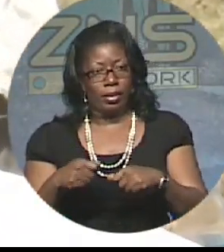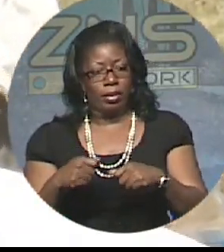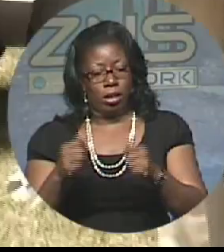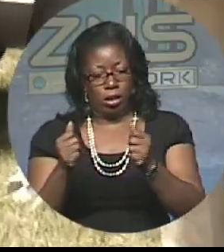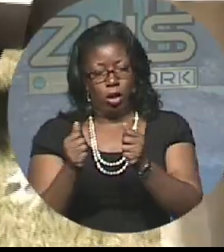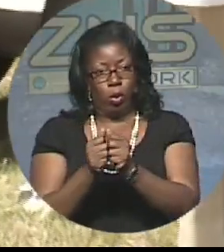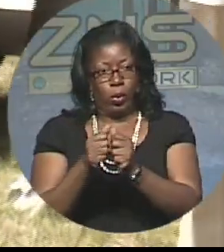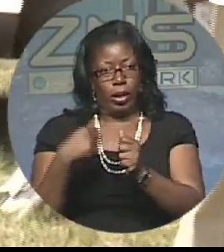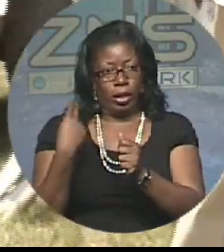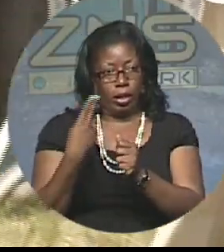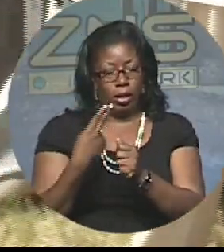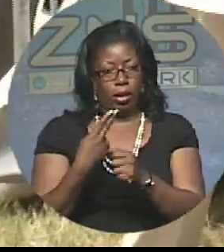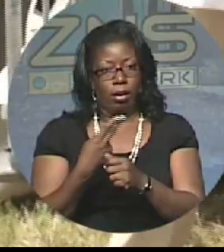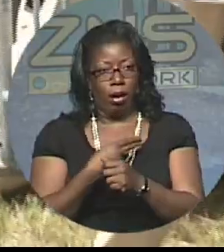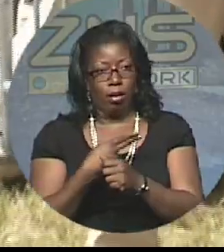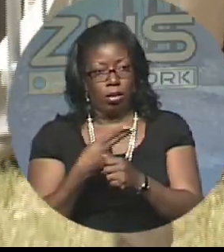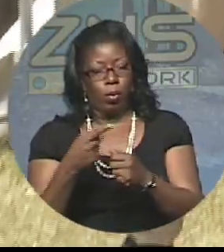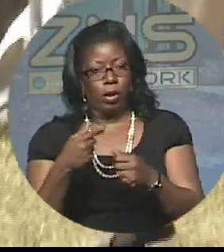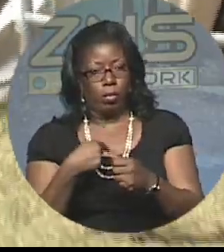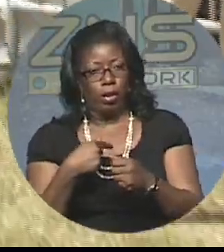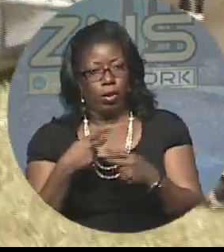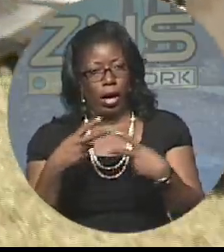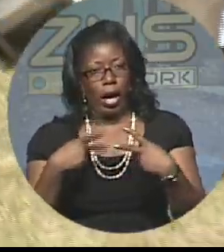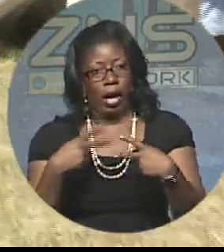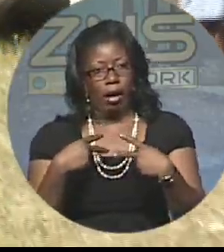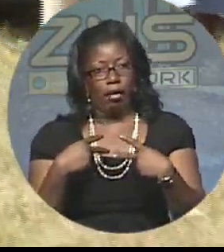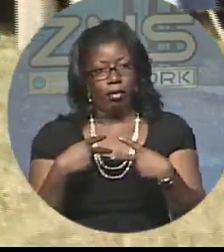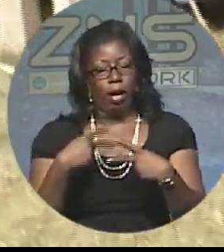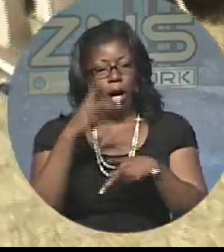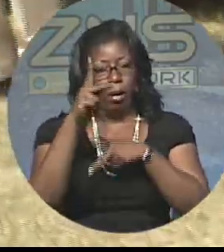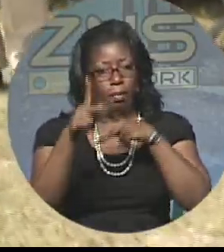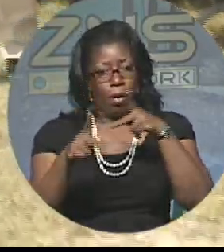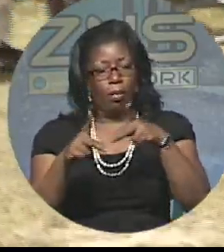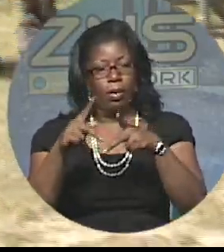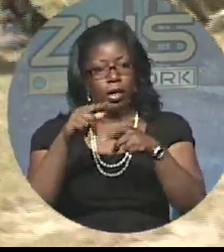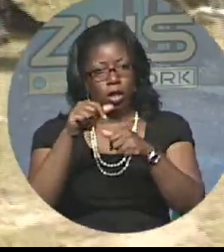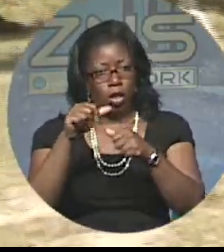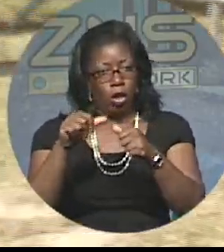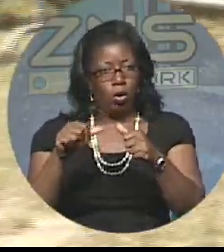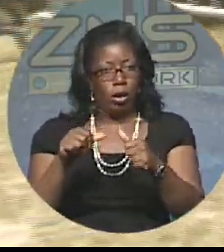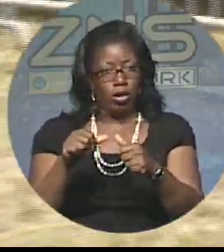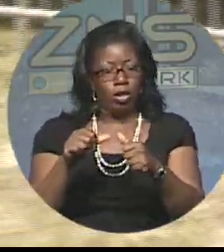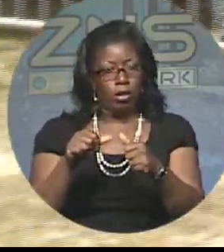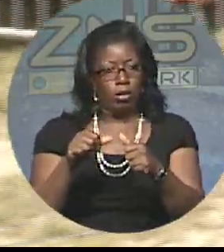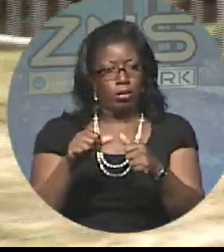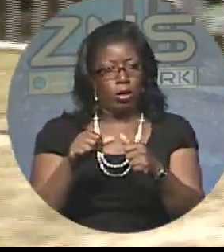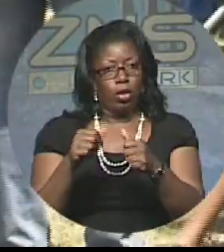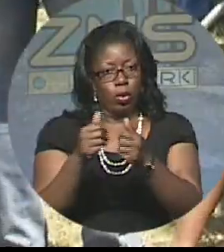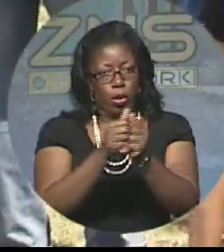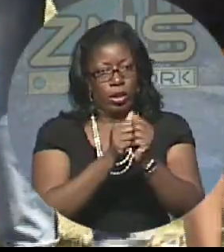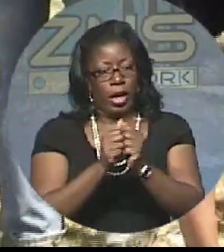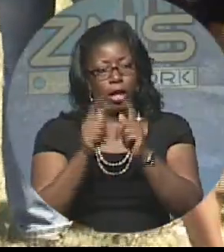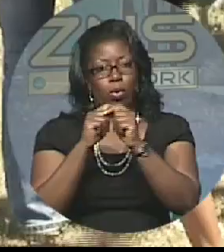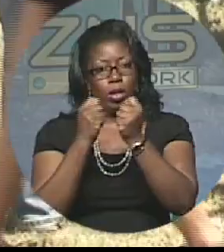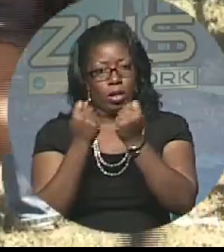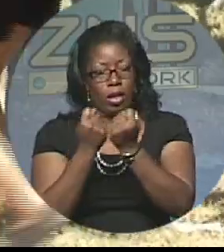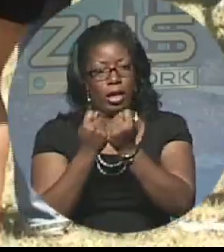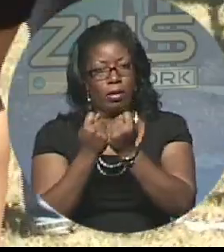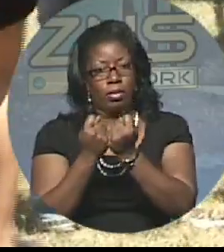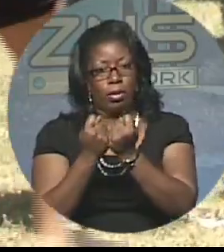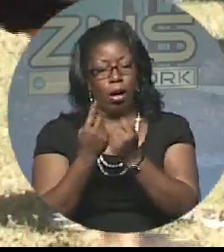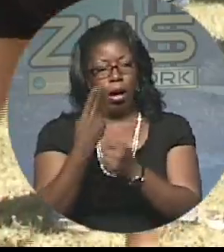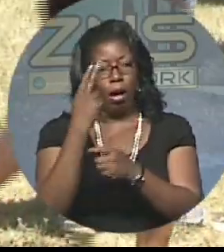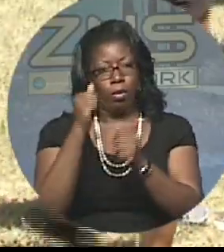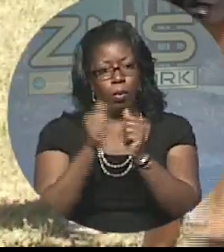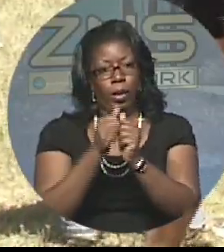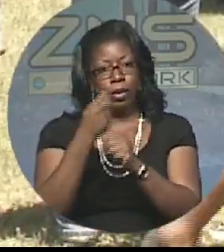I have the public relations of the committee and also another committee members here. And together, we've teamed up with Urban